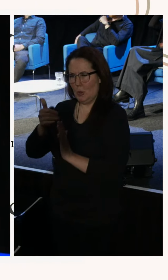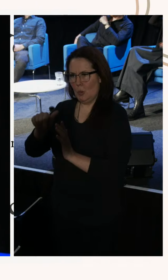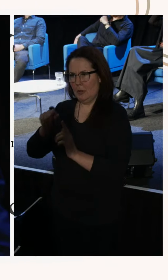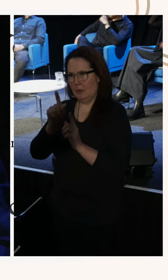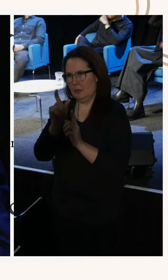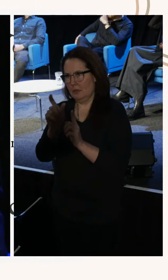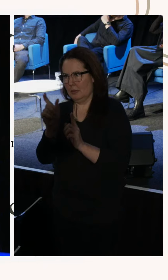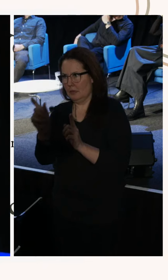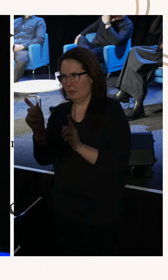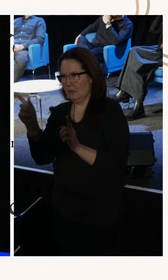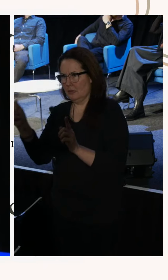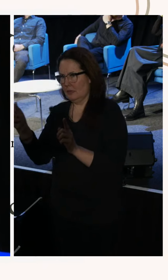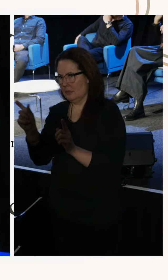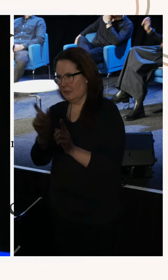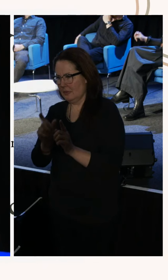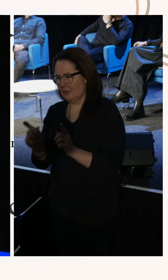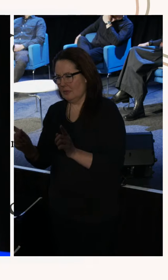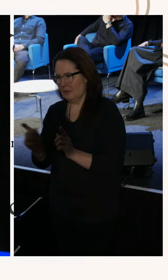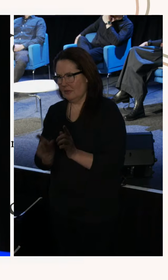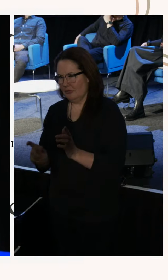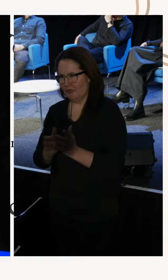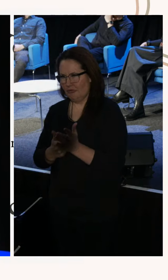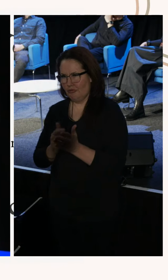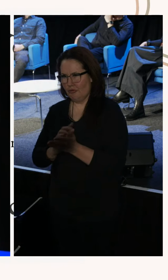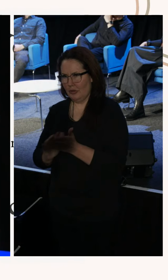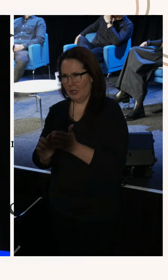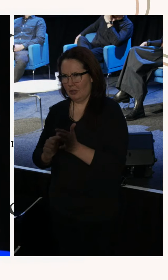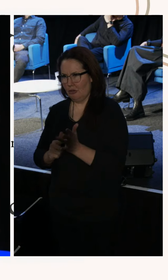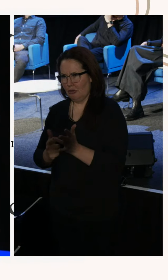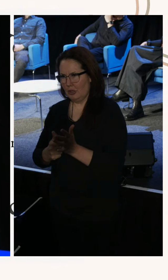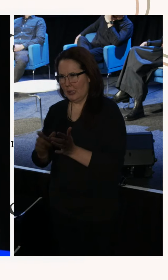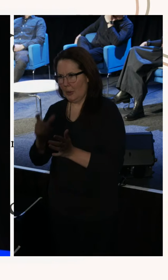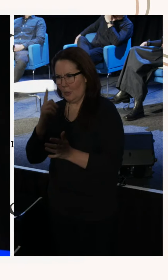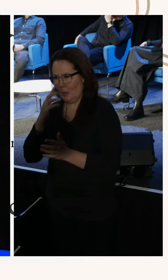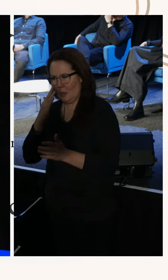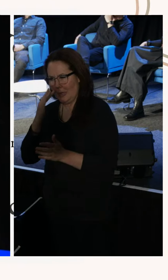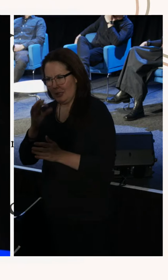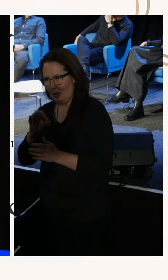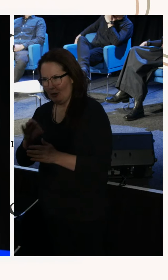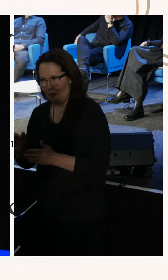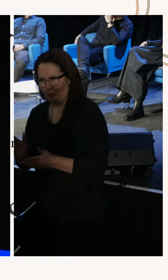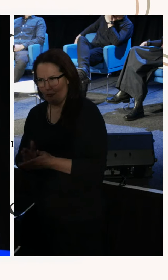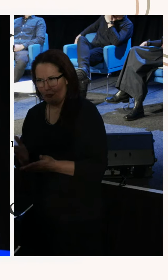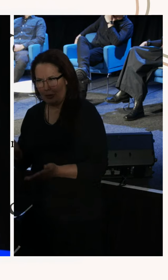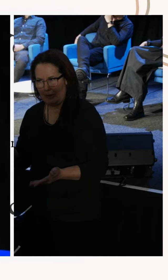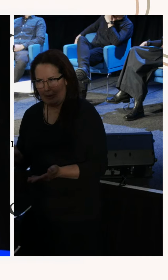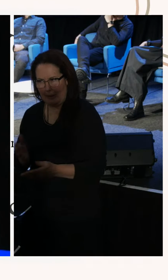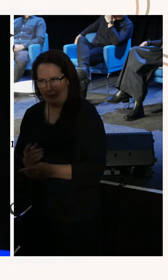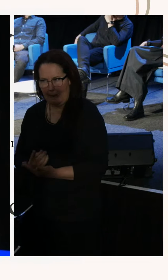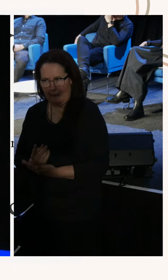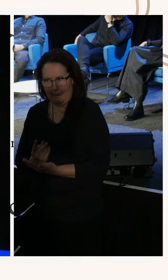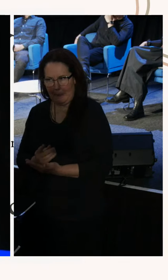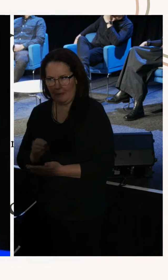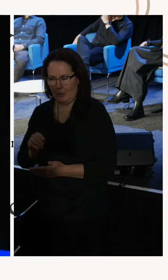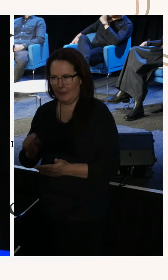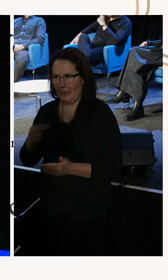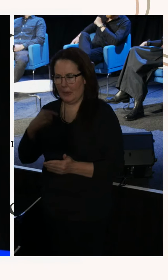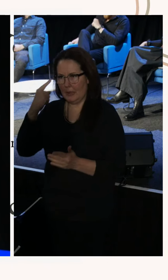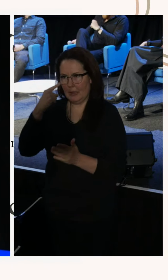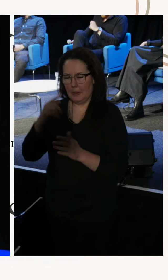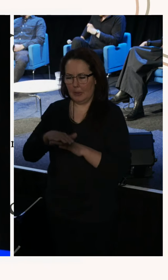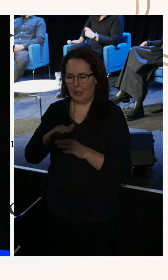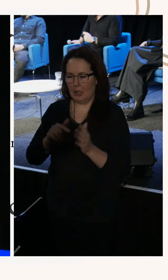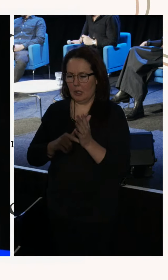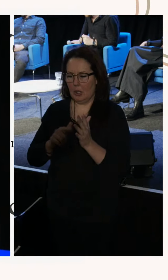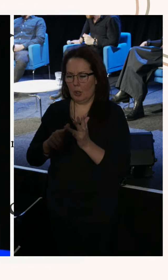in a context where there is nothing arising from it? And I was thinking about that in terms of Olufemi Otaiwo's